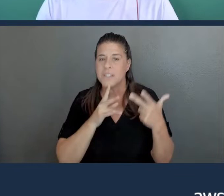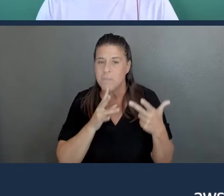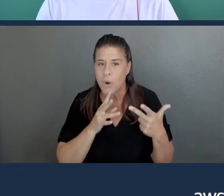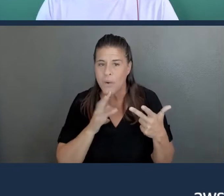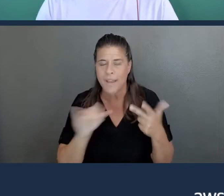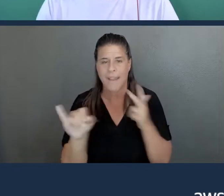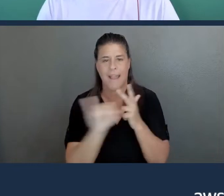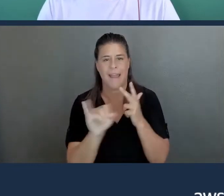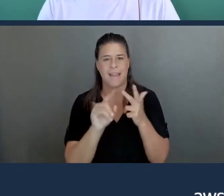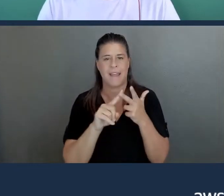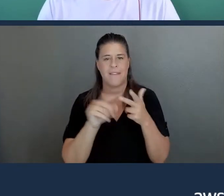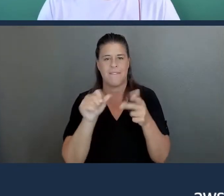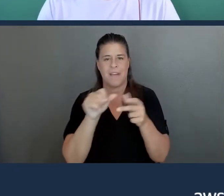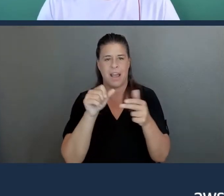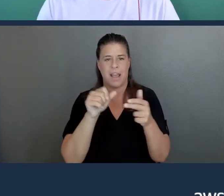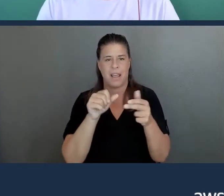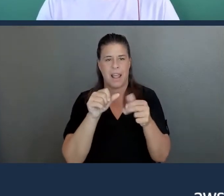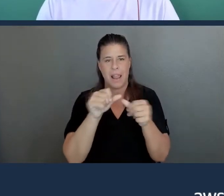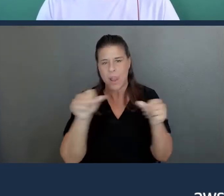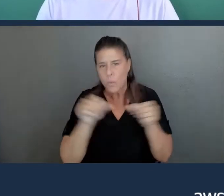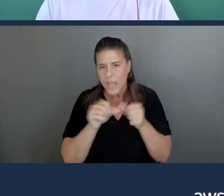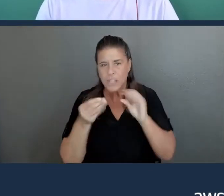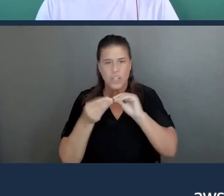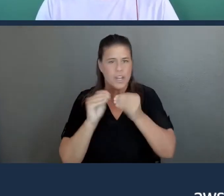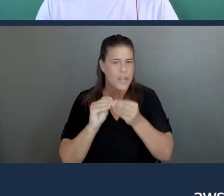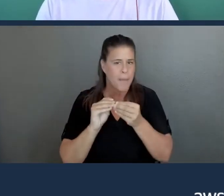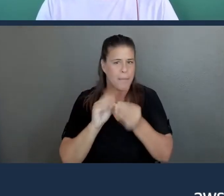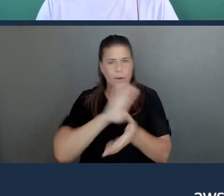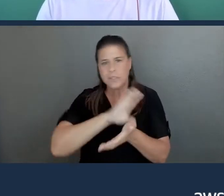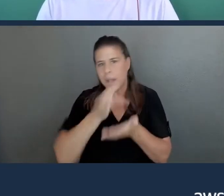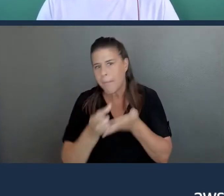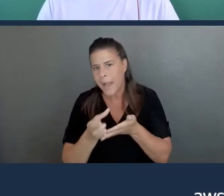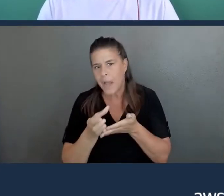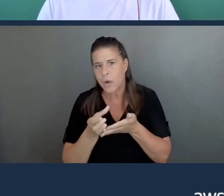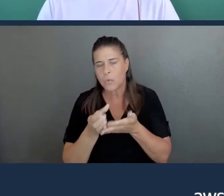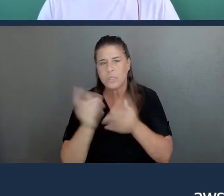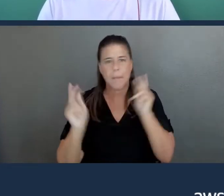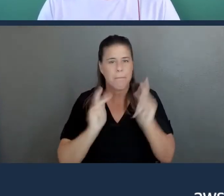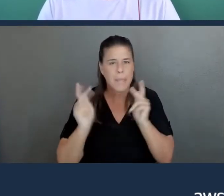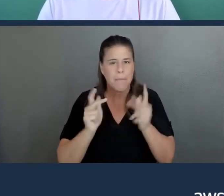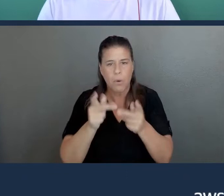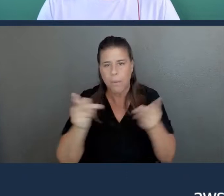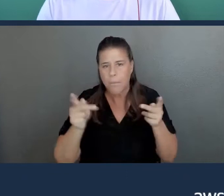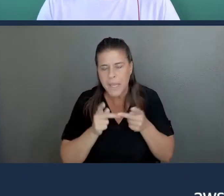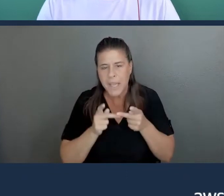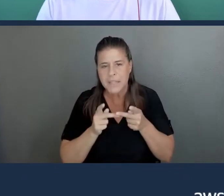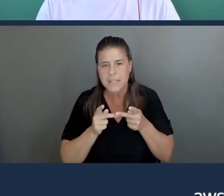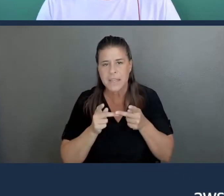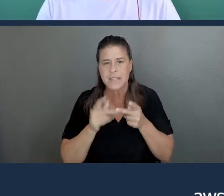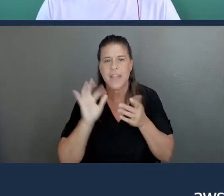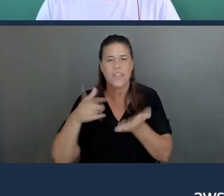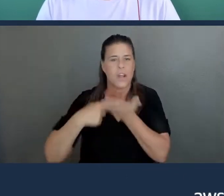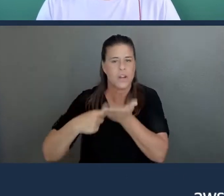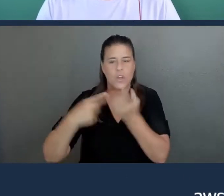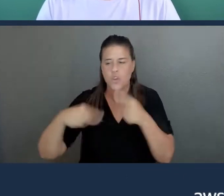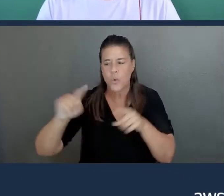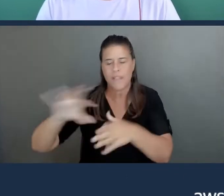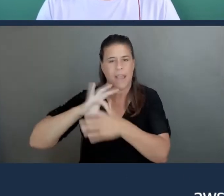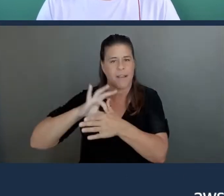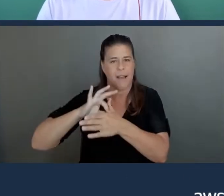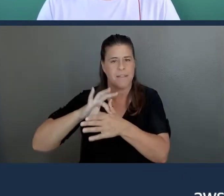identify locations, new numbers, amounts, people, places that are being discussed in that